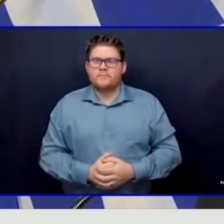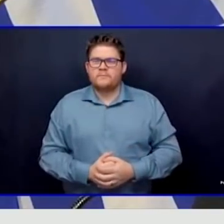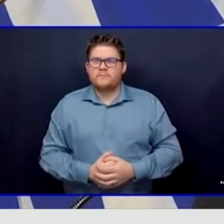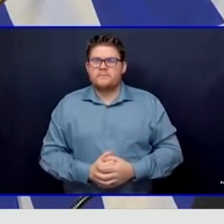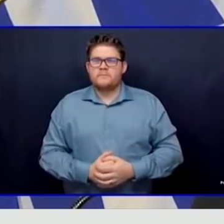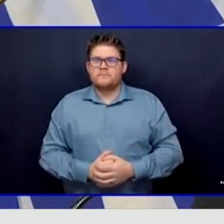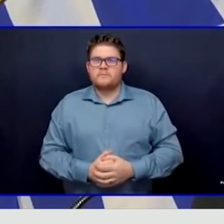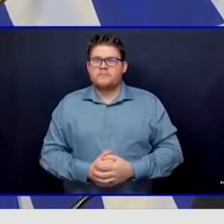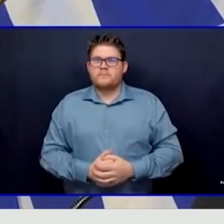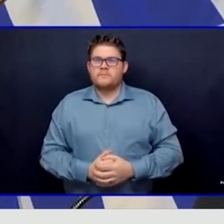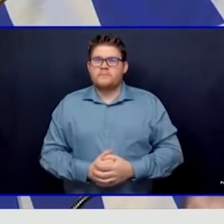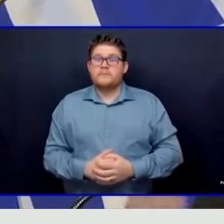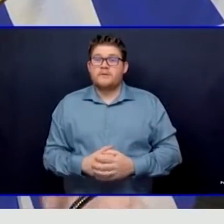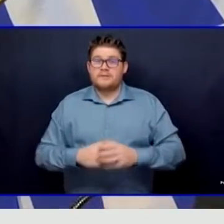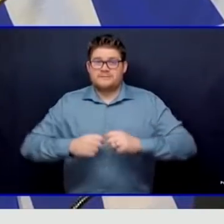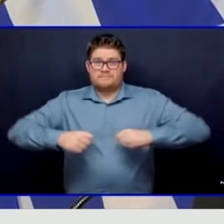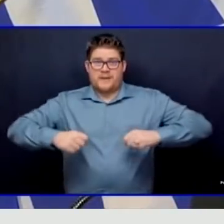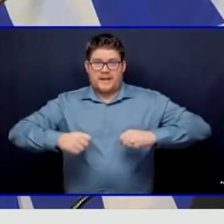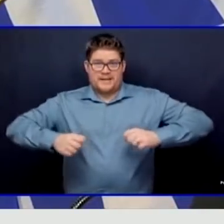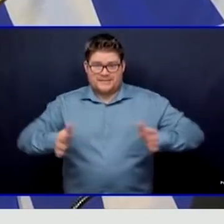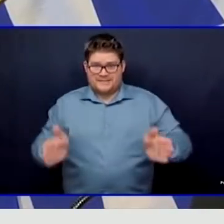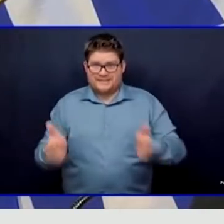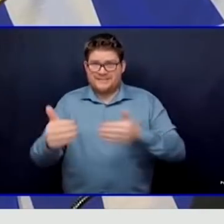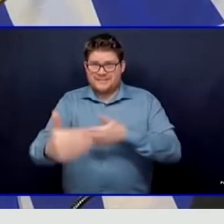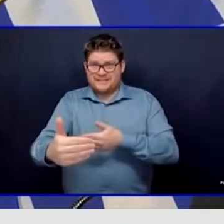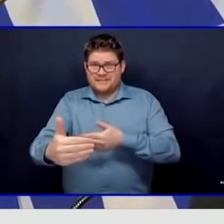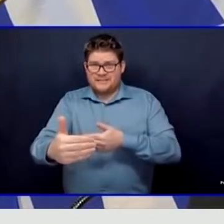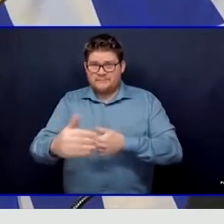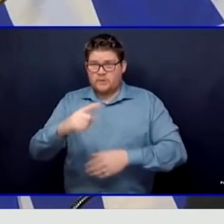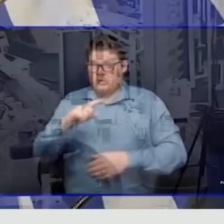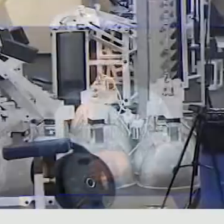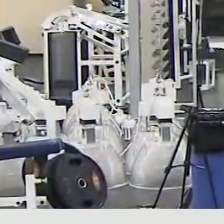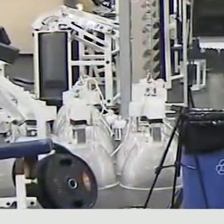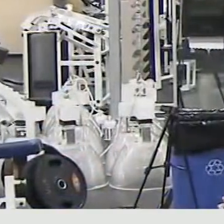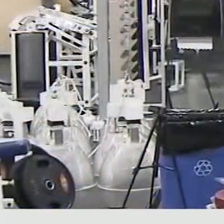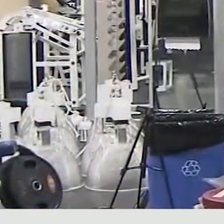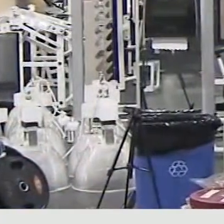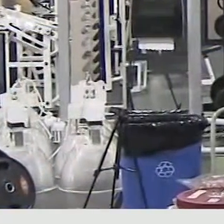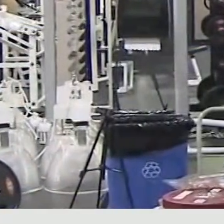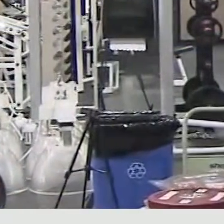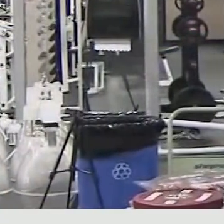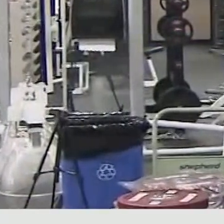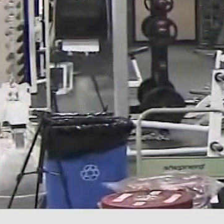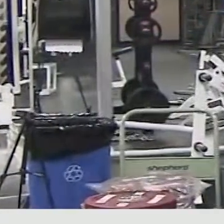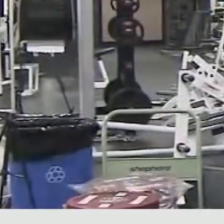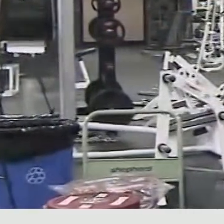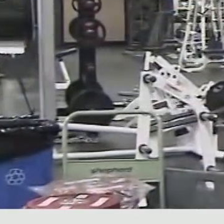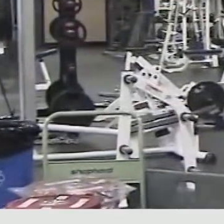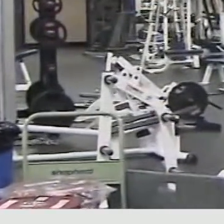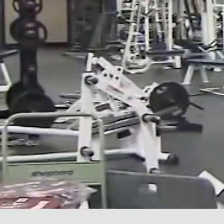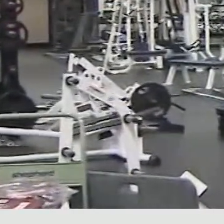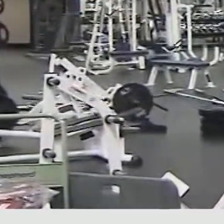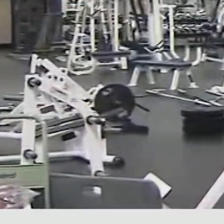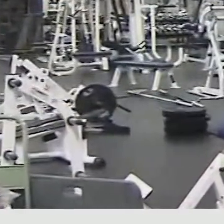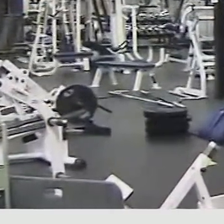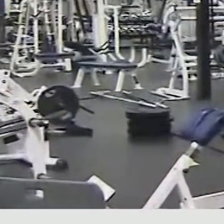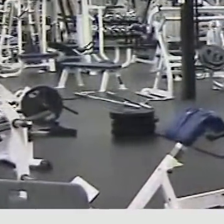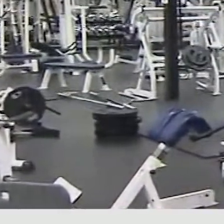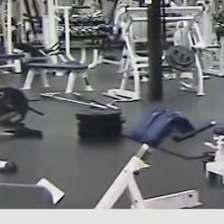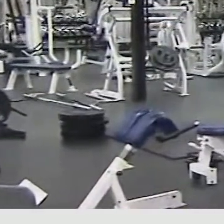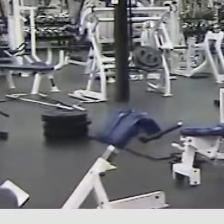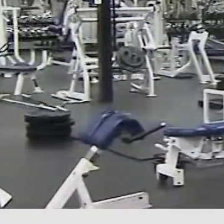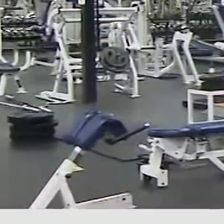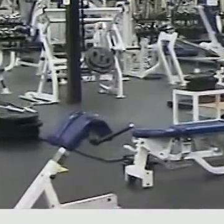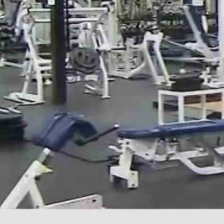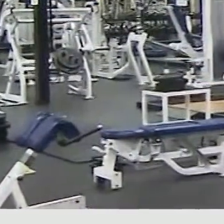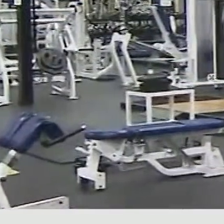out on their own, whether it's doing weights or on a treadmill, but also applies to group fitness classes to have that unencumbered